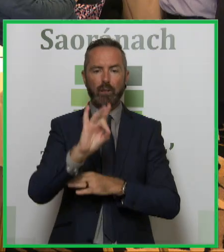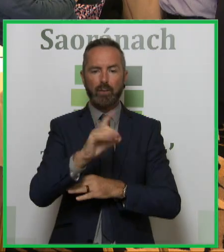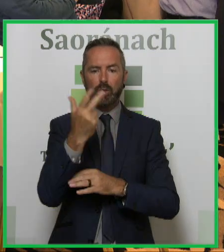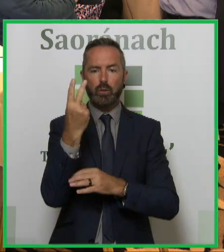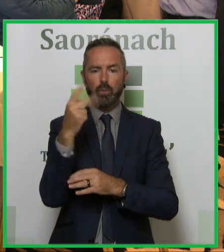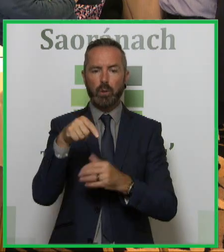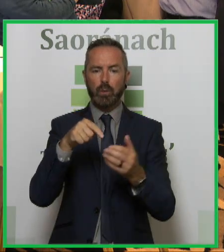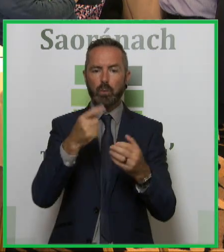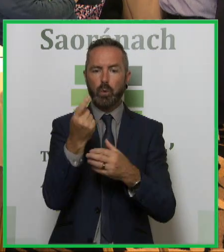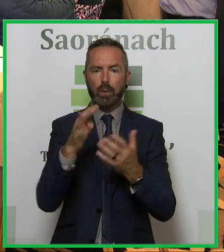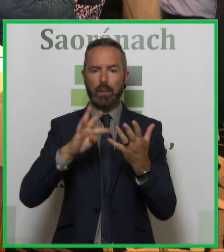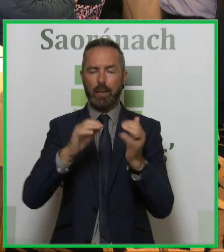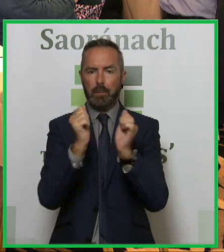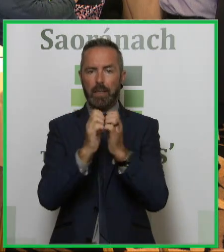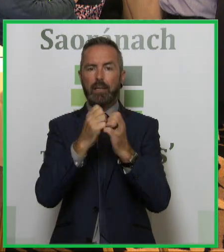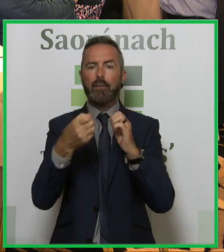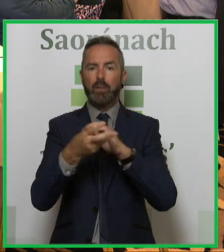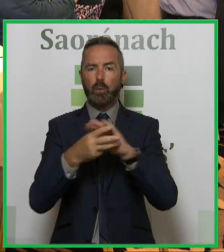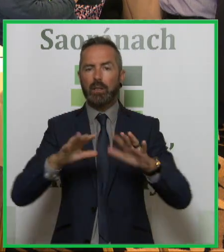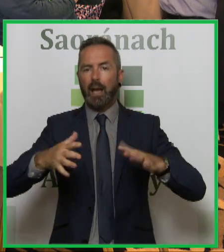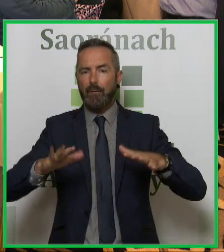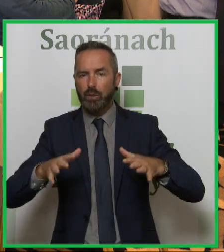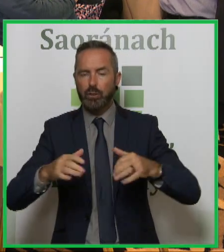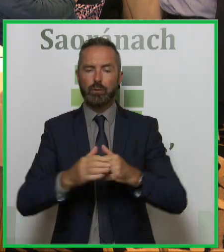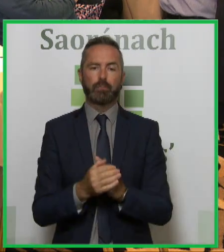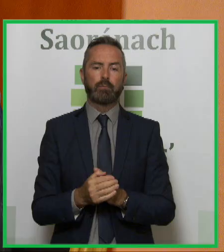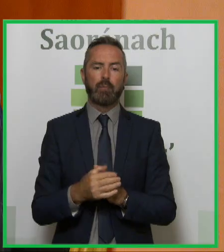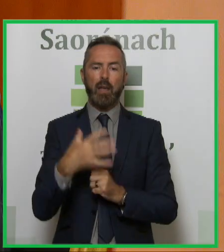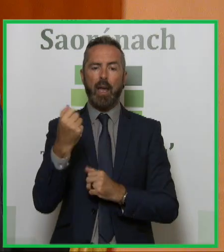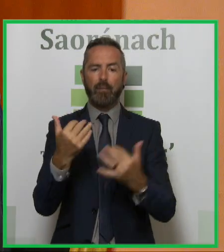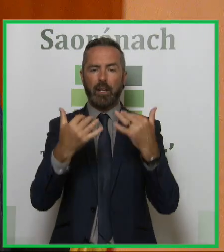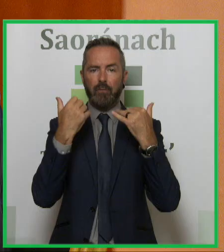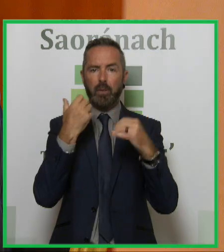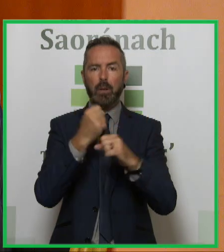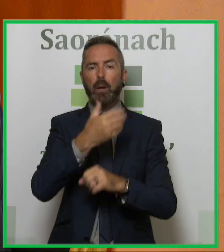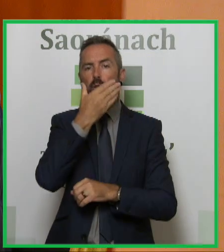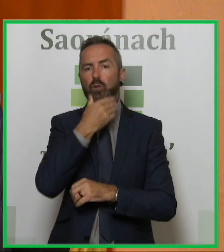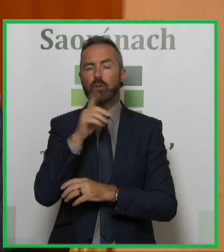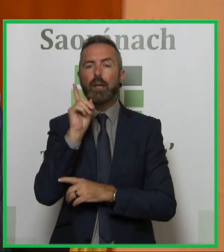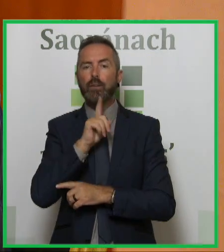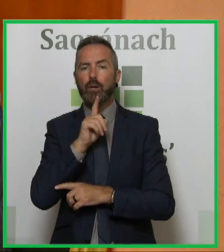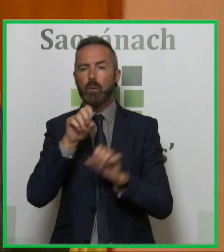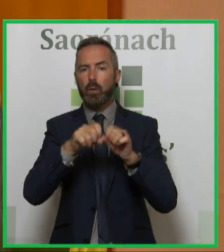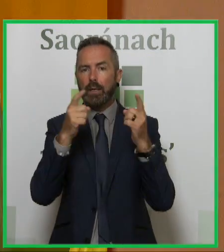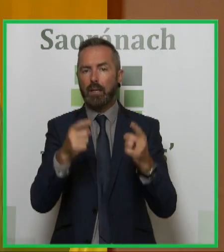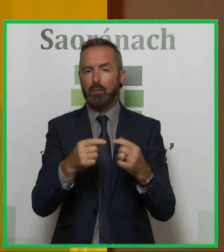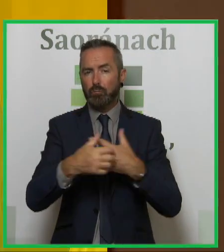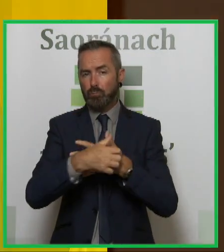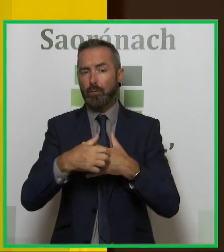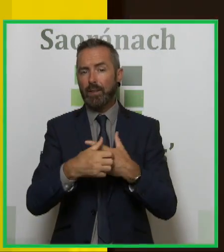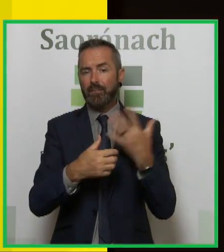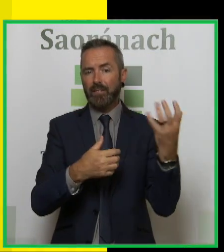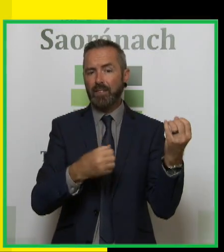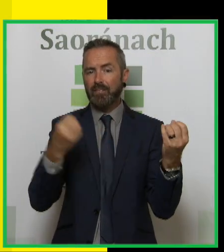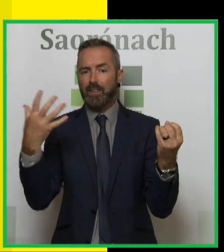week. There is the gender breakdown, which is approaching 50-50 these days. It